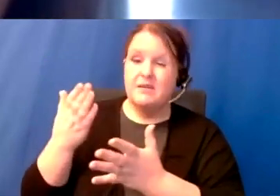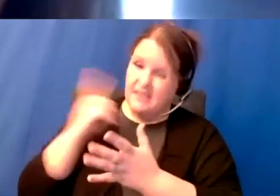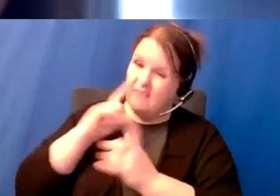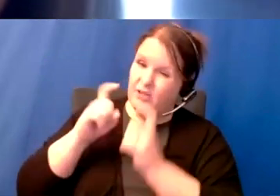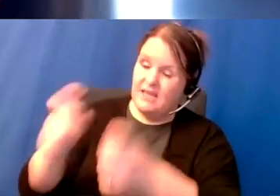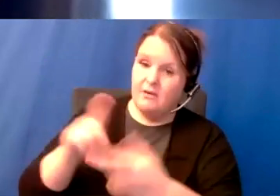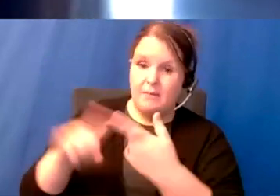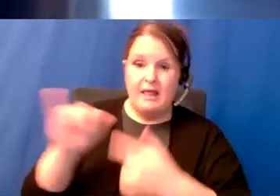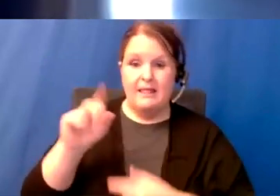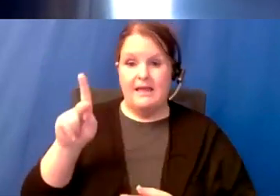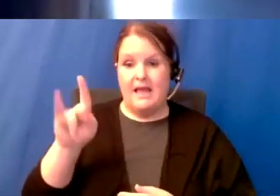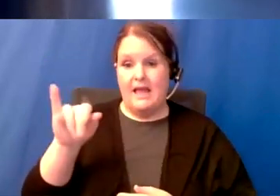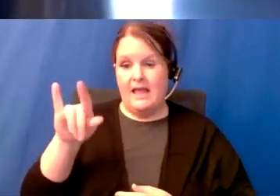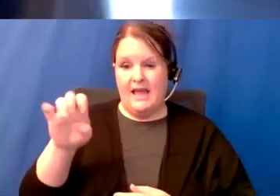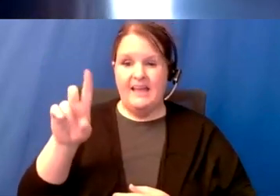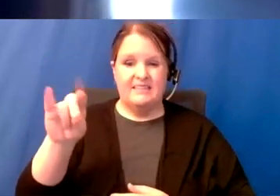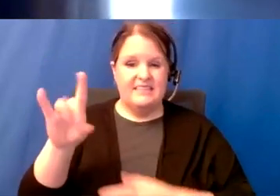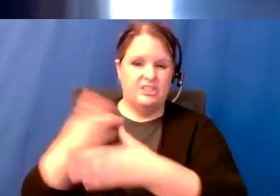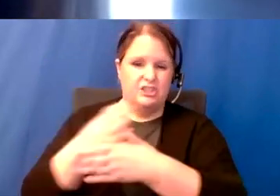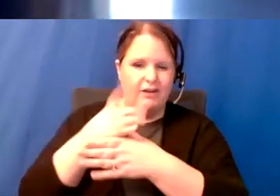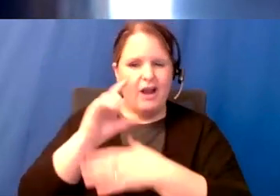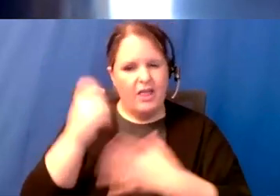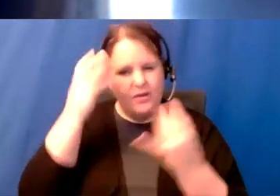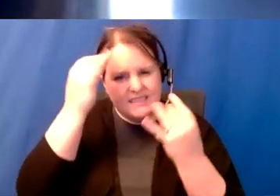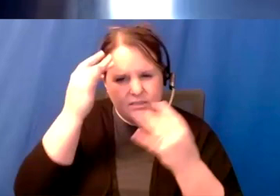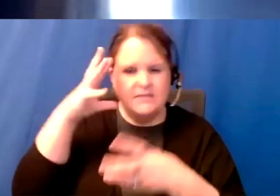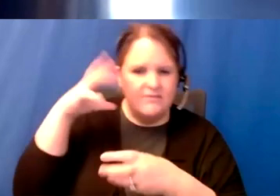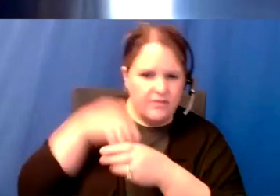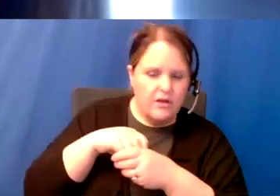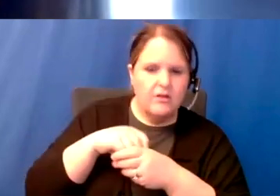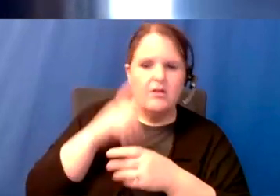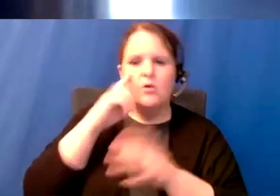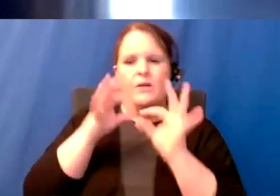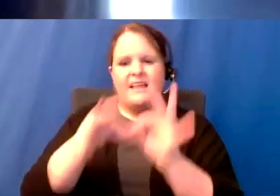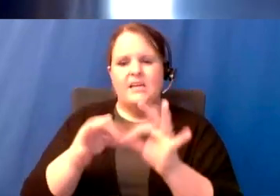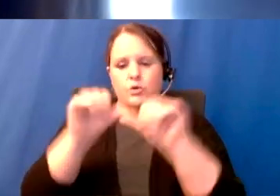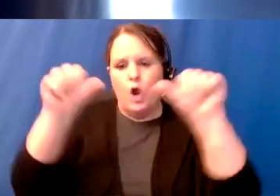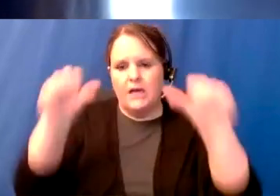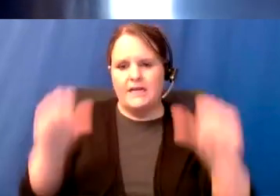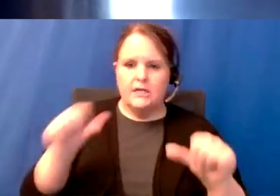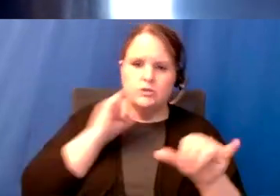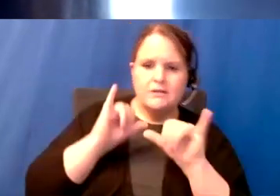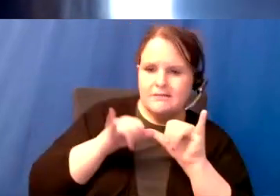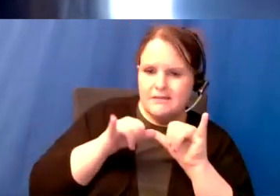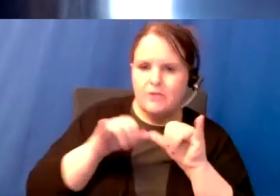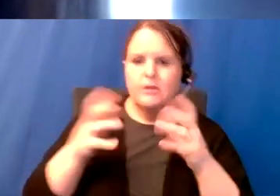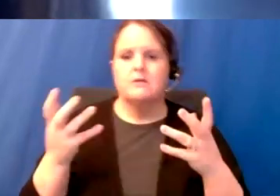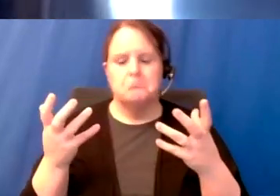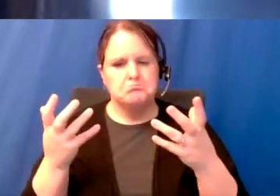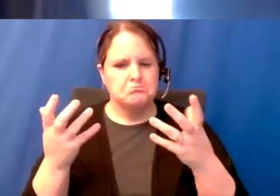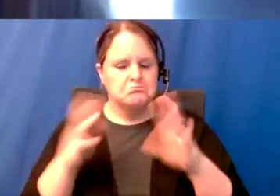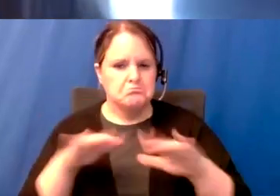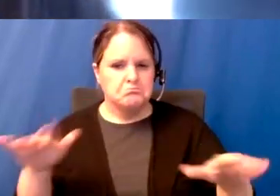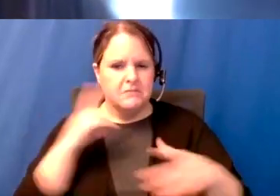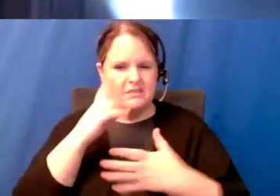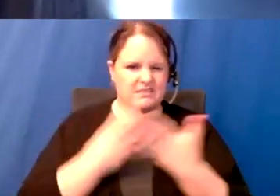Kyle shared, there are some other considerations, especially if it's architectural and engineering. So there